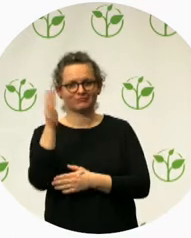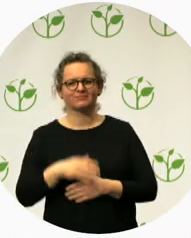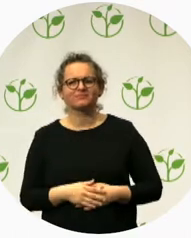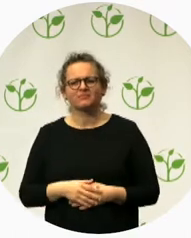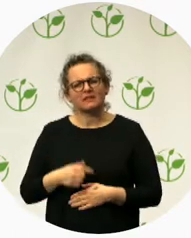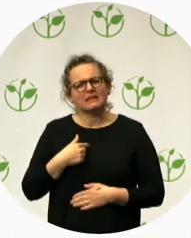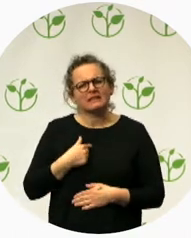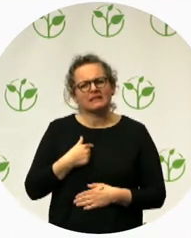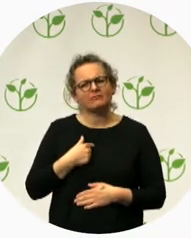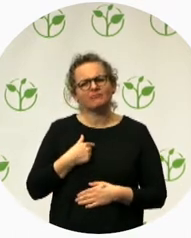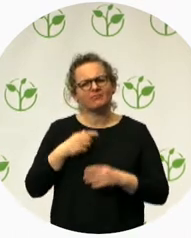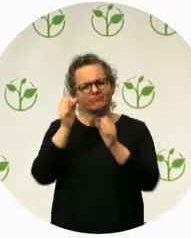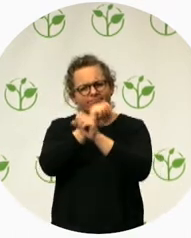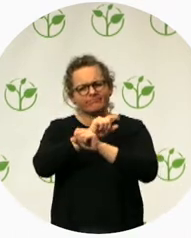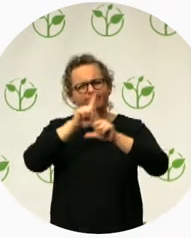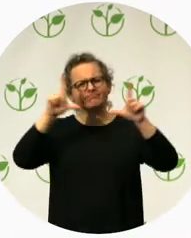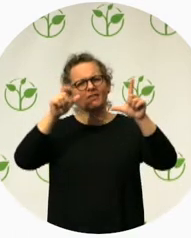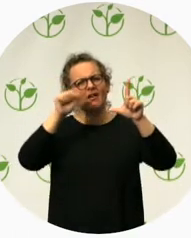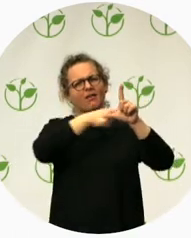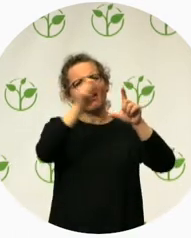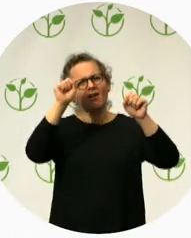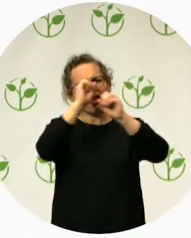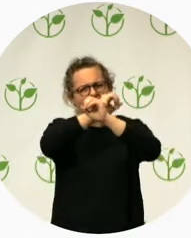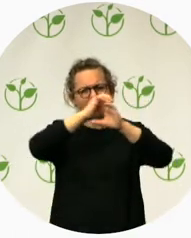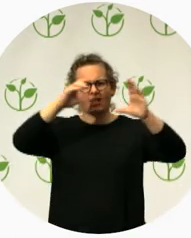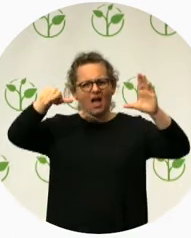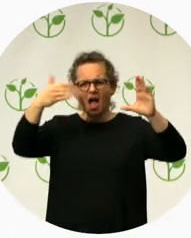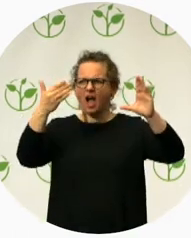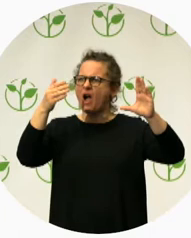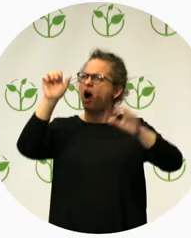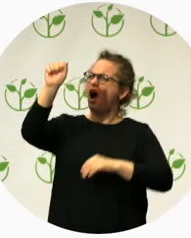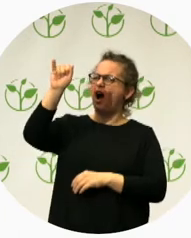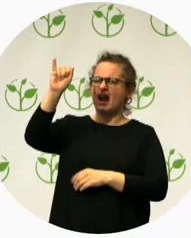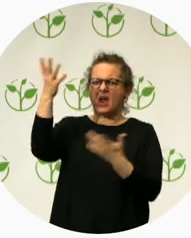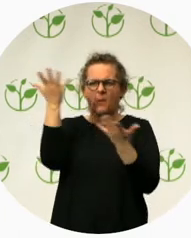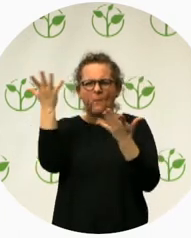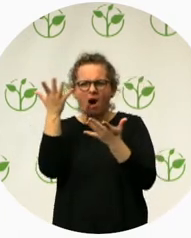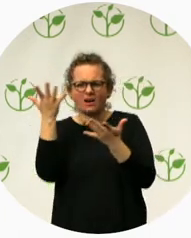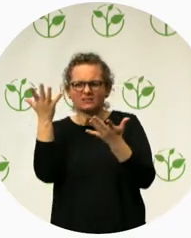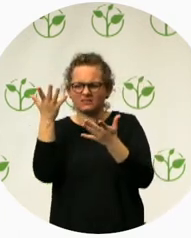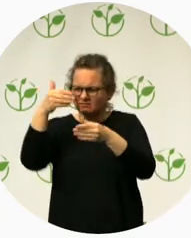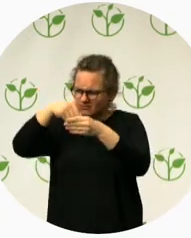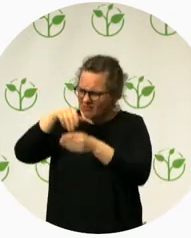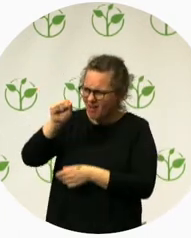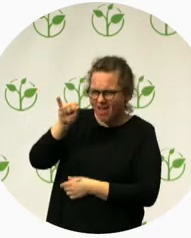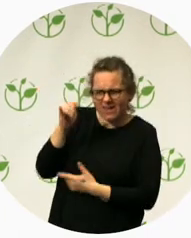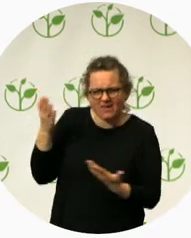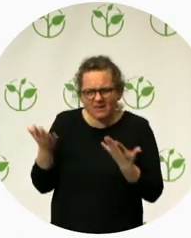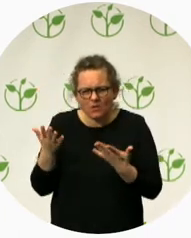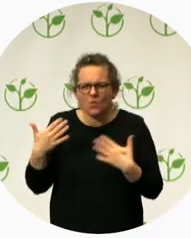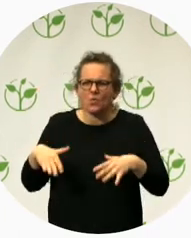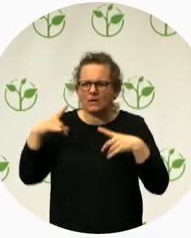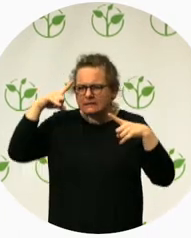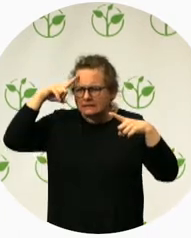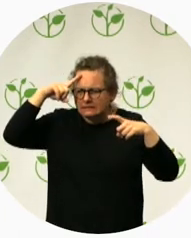nebulous, which is artificial intelligence. And I think that artificial intelligence and machine